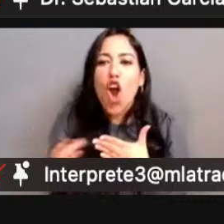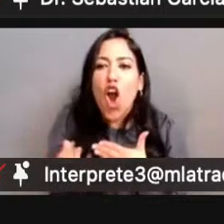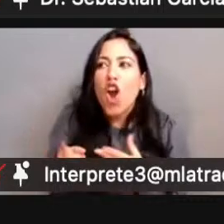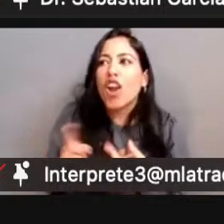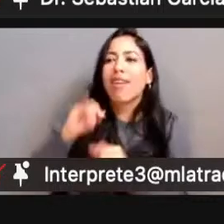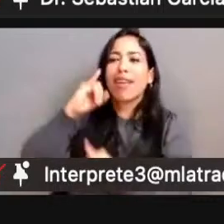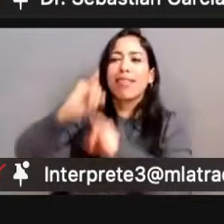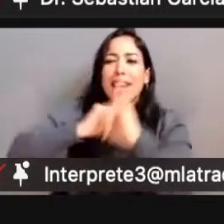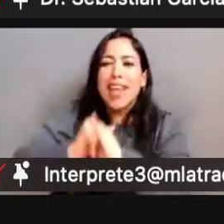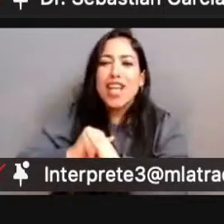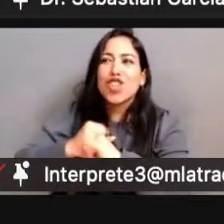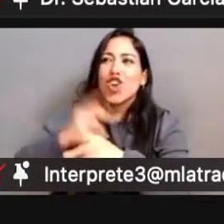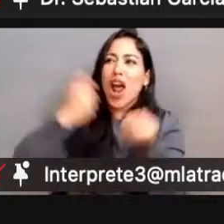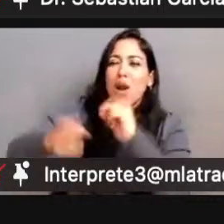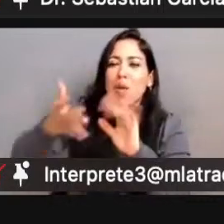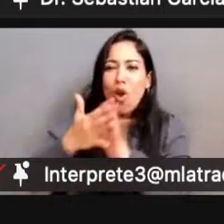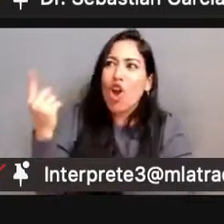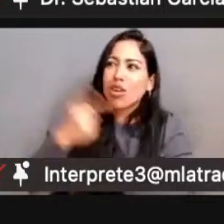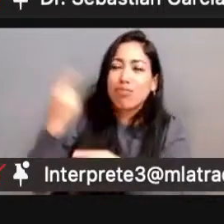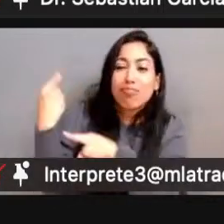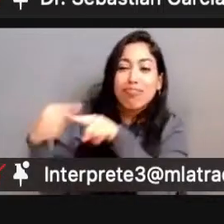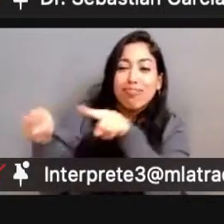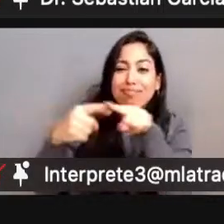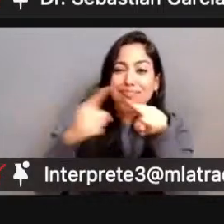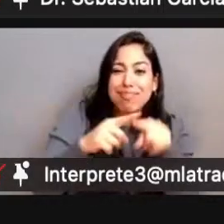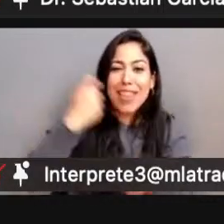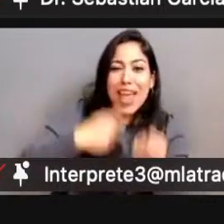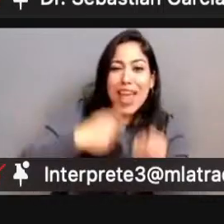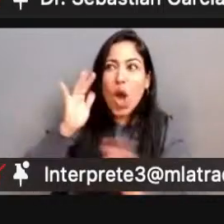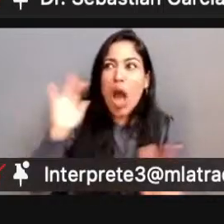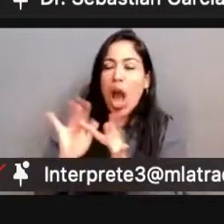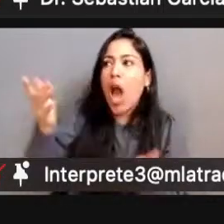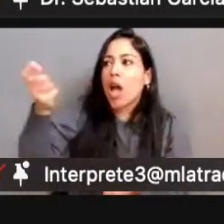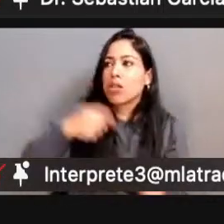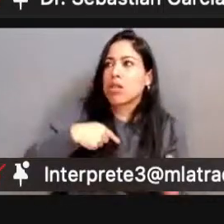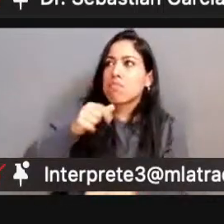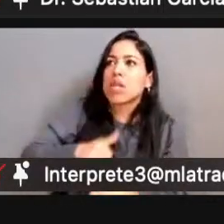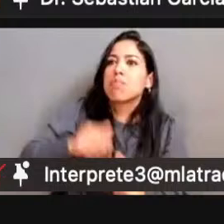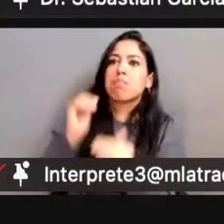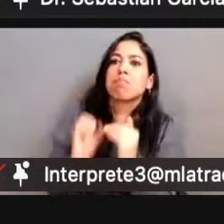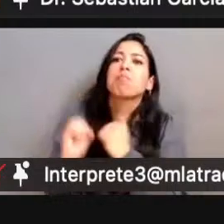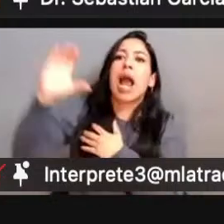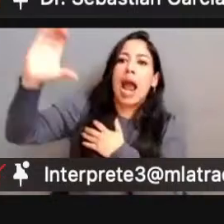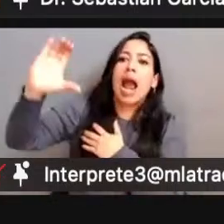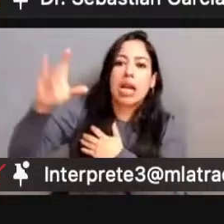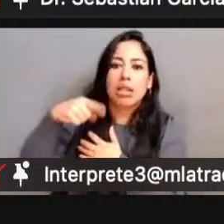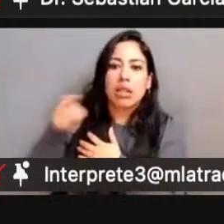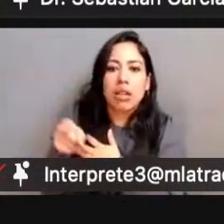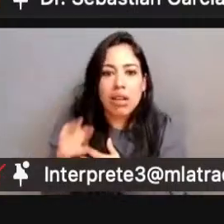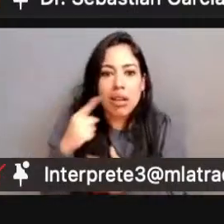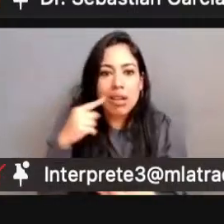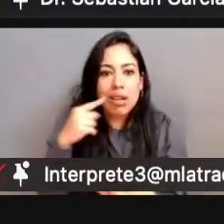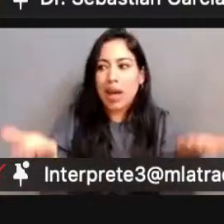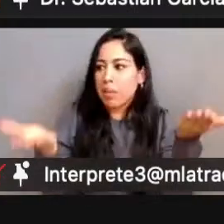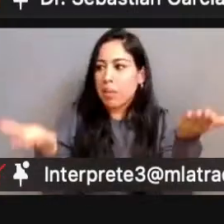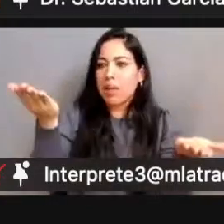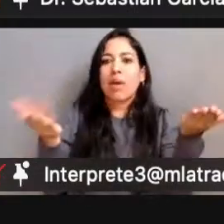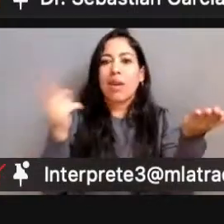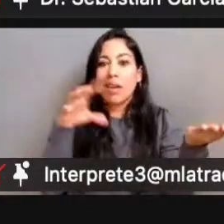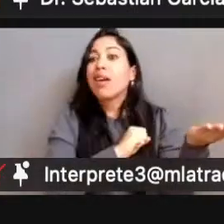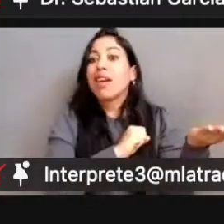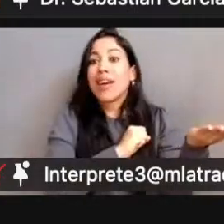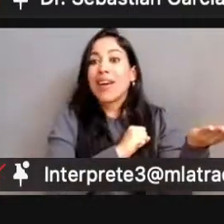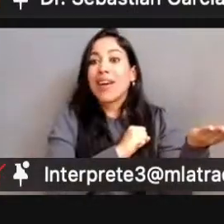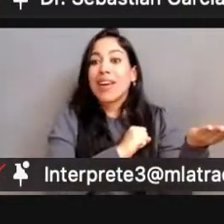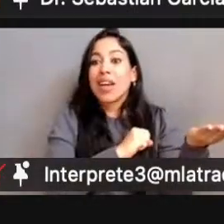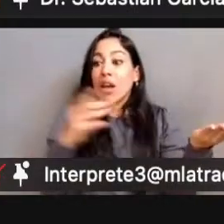in international USD, which are comparable and also constant. This is comparable. What